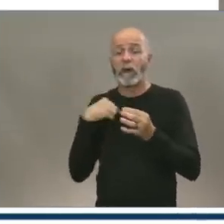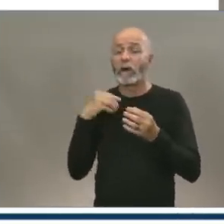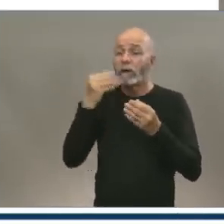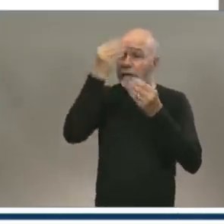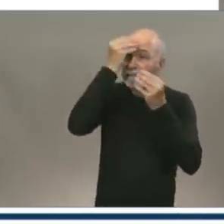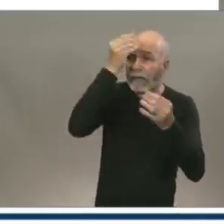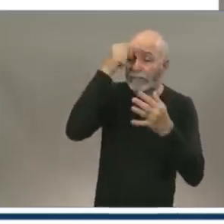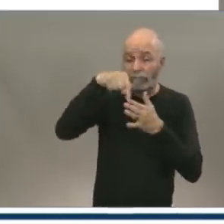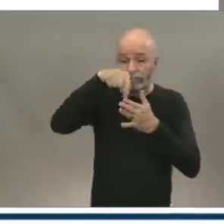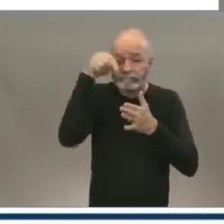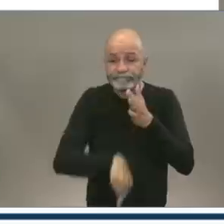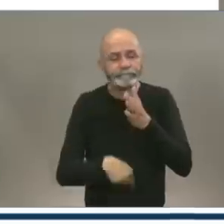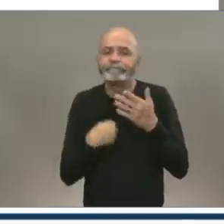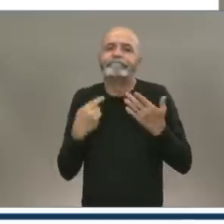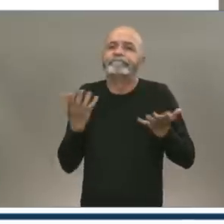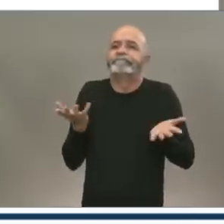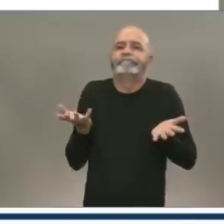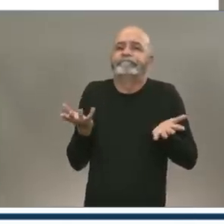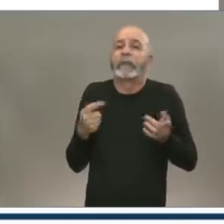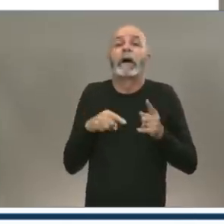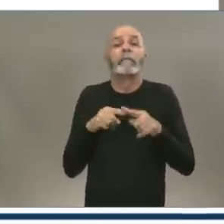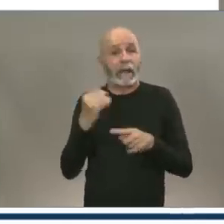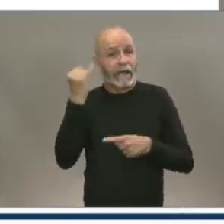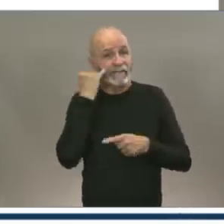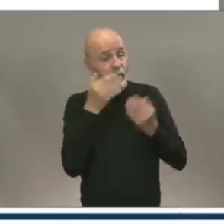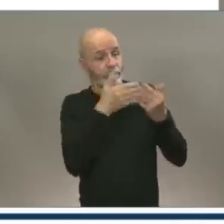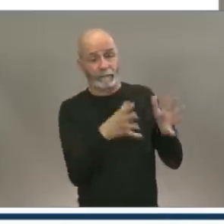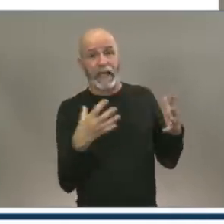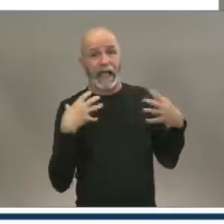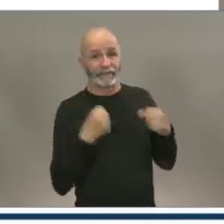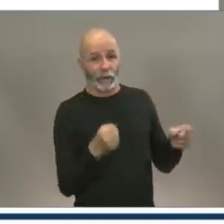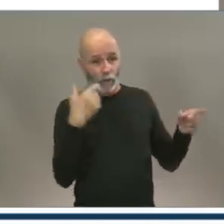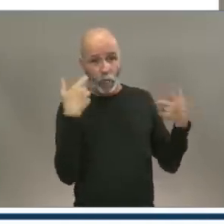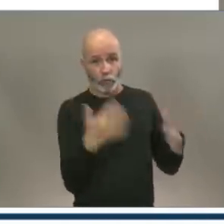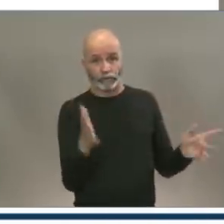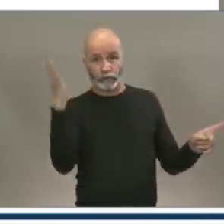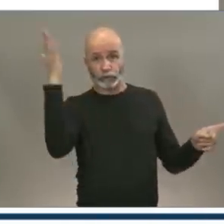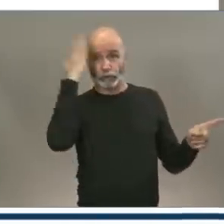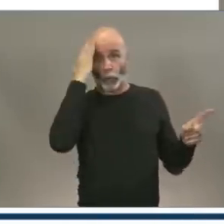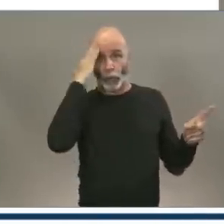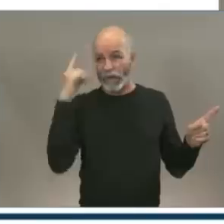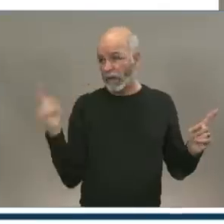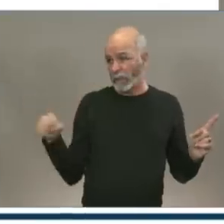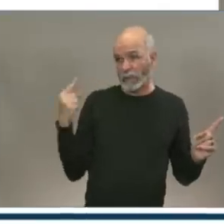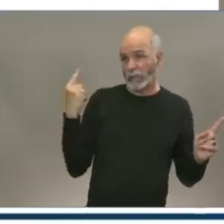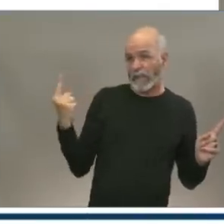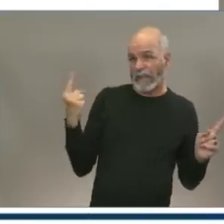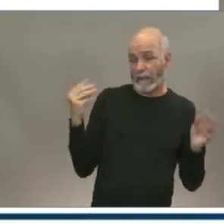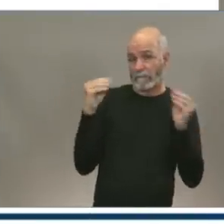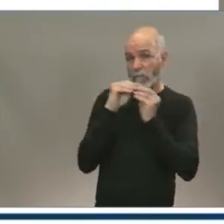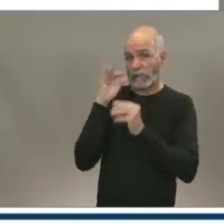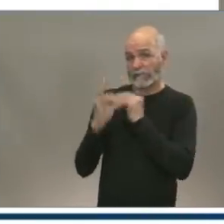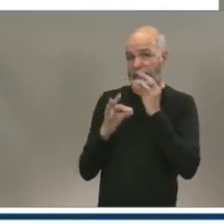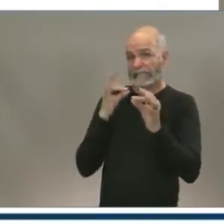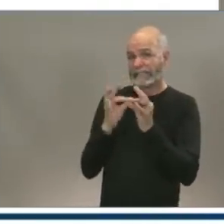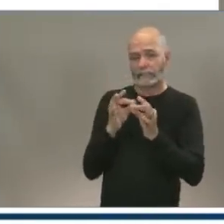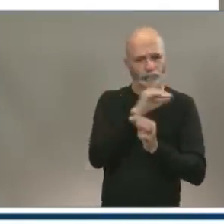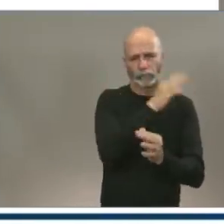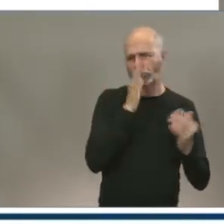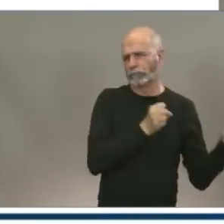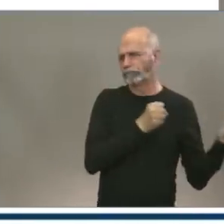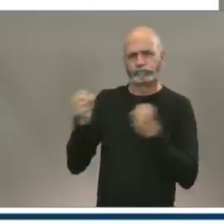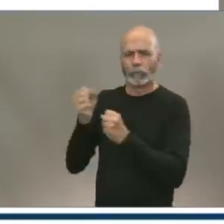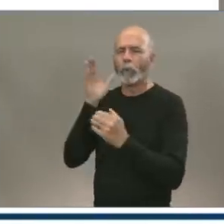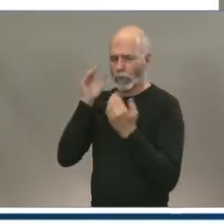I'm confident that if local public health looks at a situation and there is a need for increased testing in that community, that will